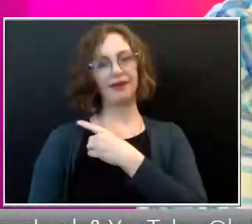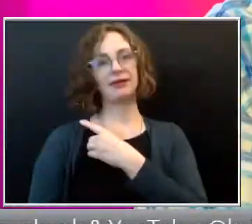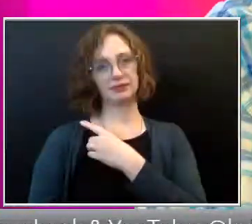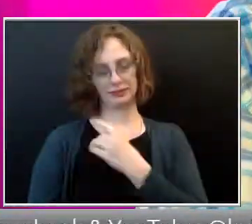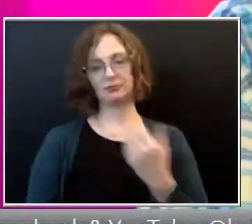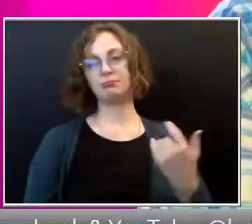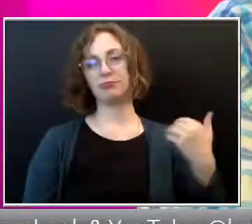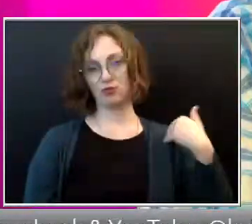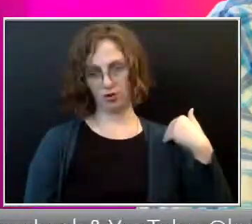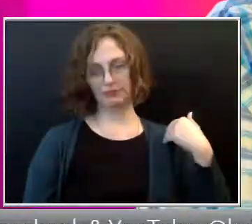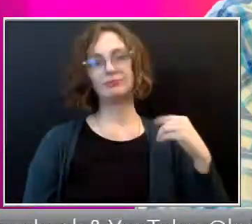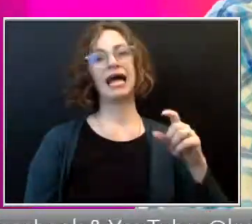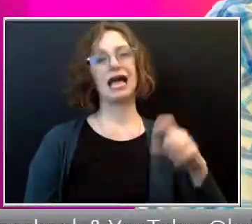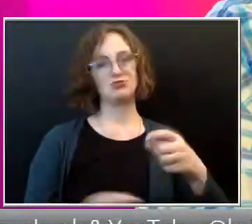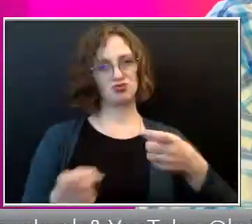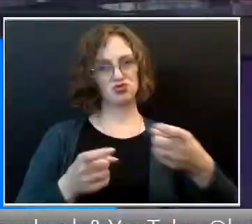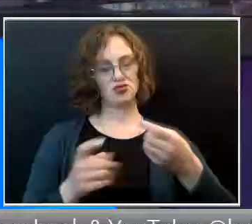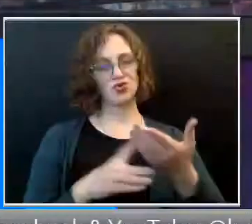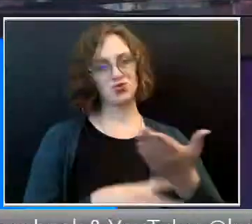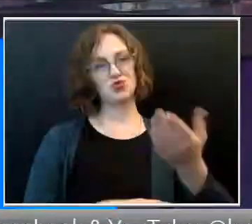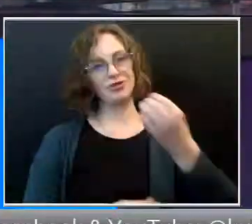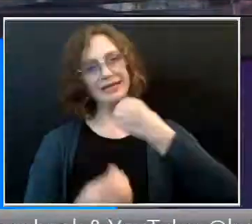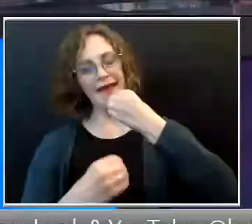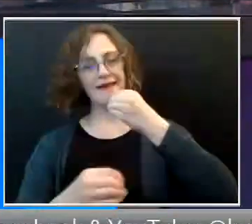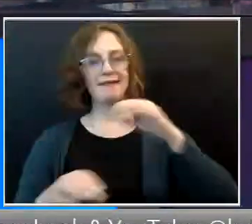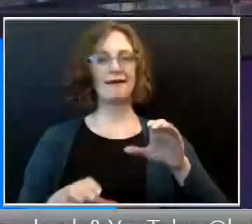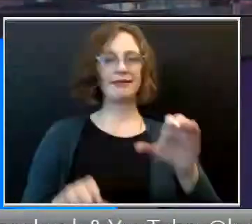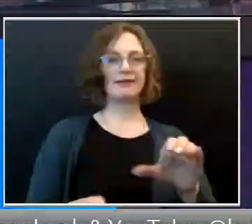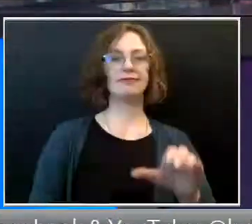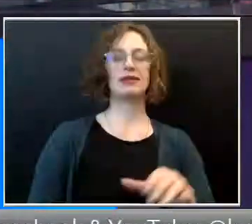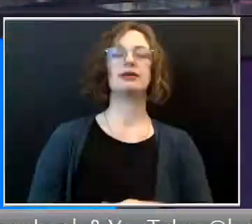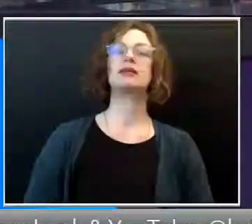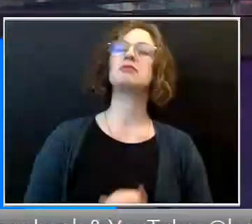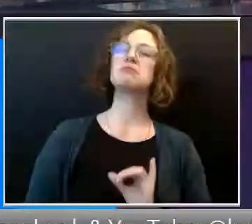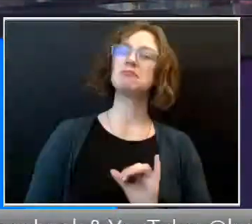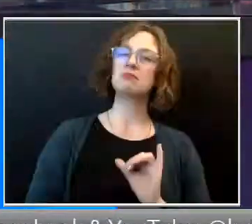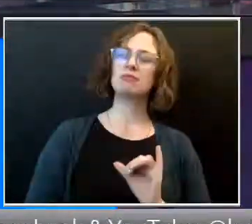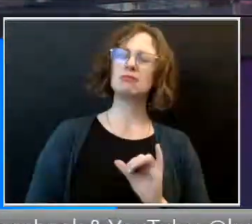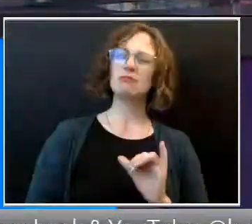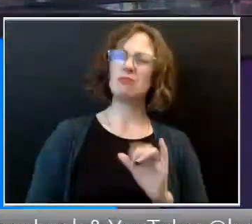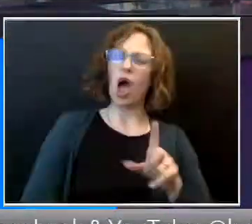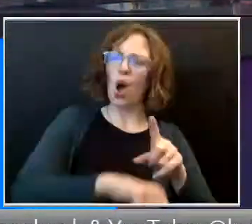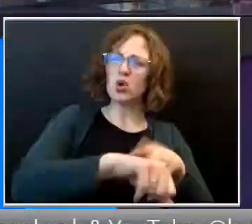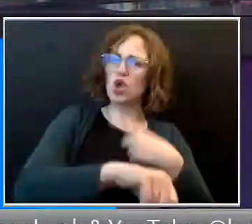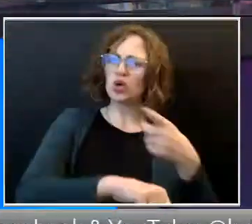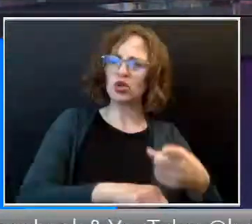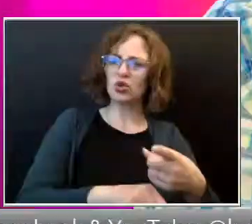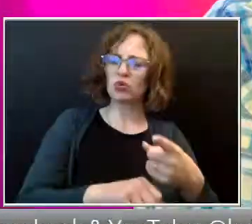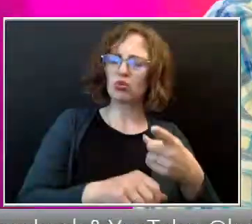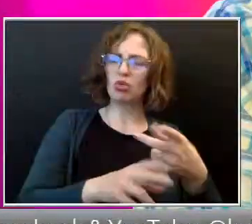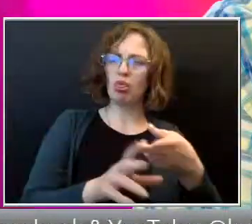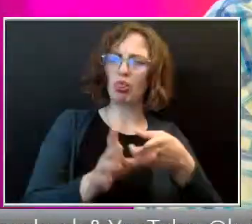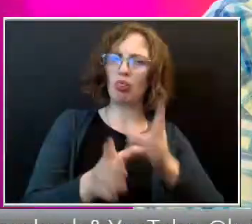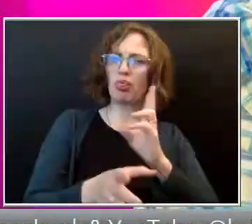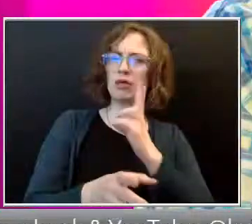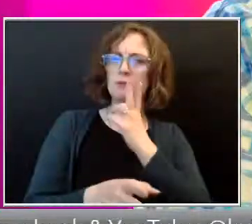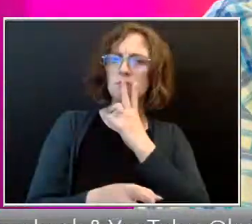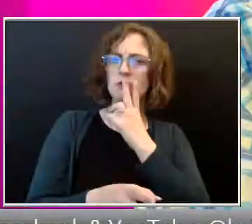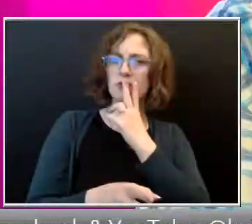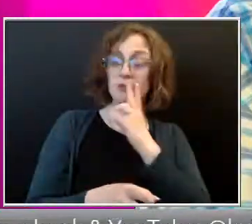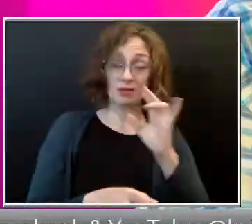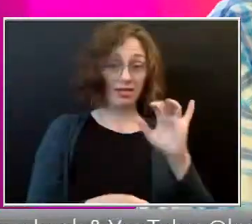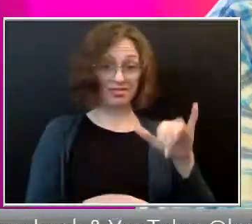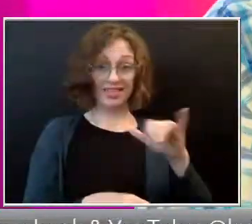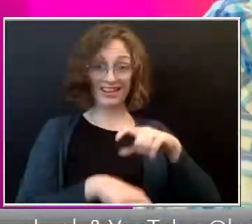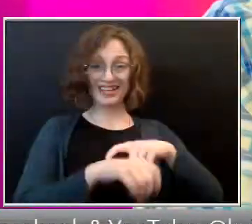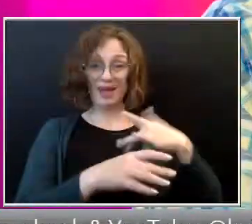and activity levels. But it sounds like you had quit. How long had you quit smoking for? At the time of my heart attack. At the time of